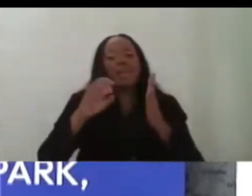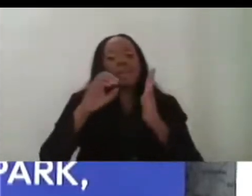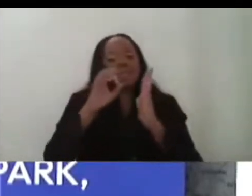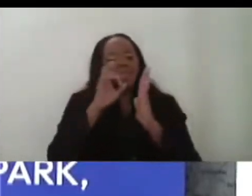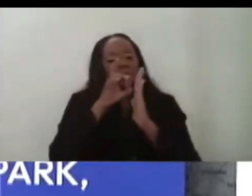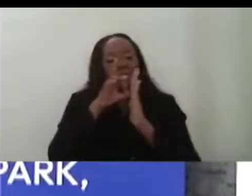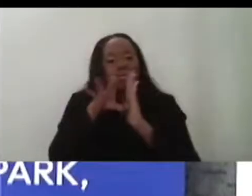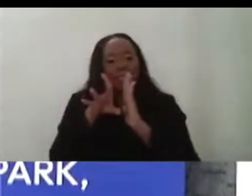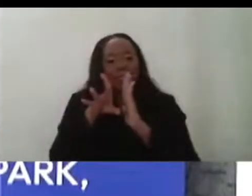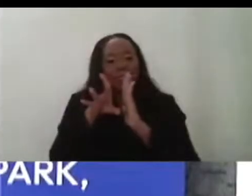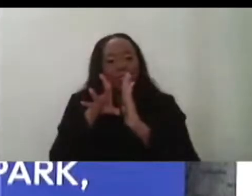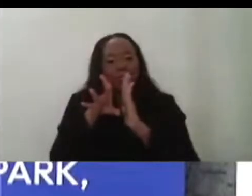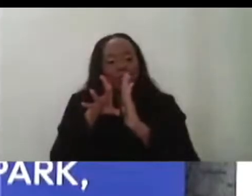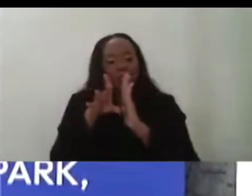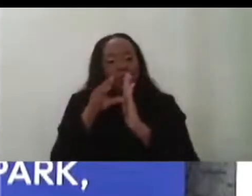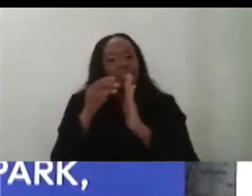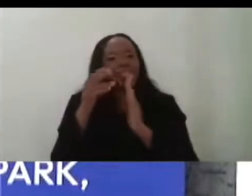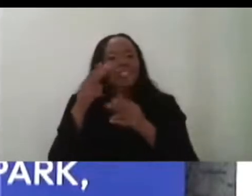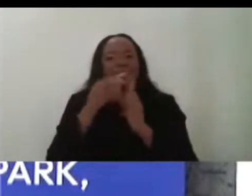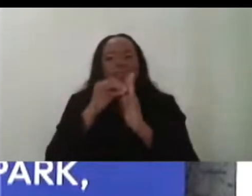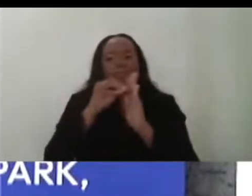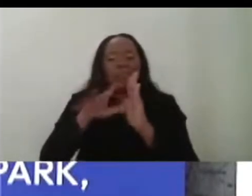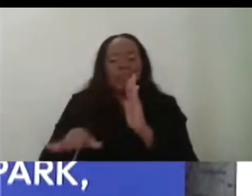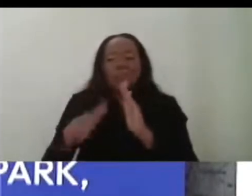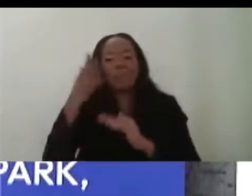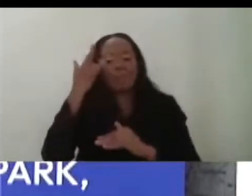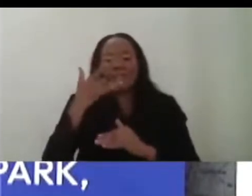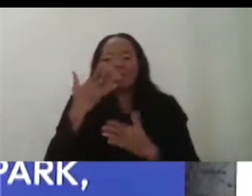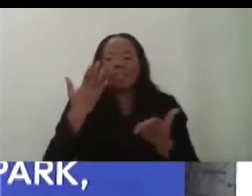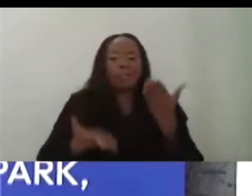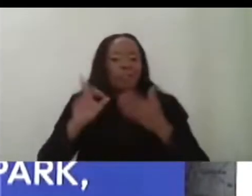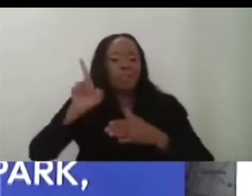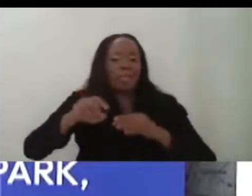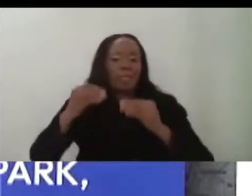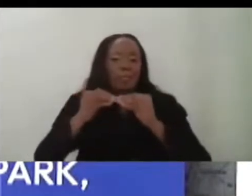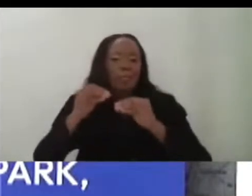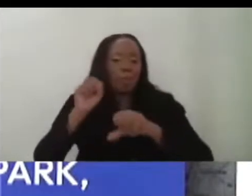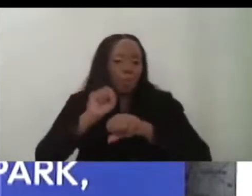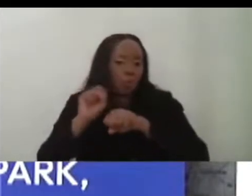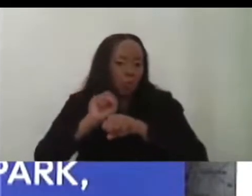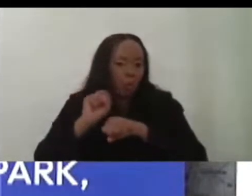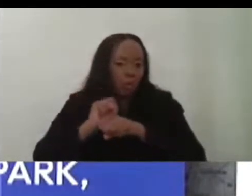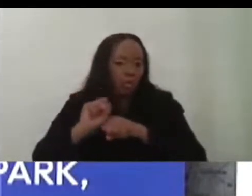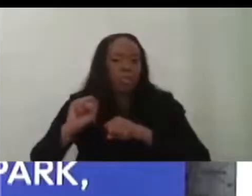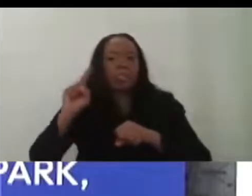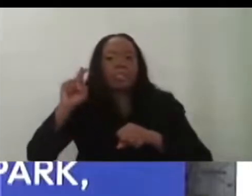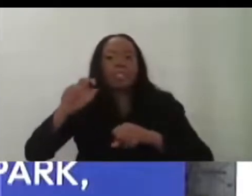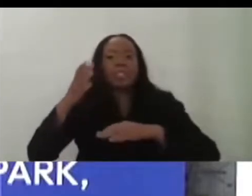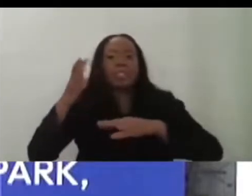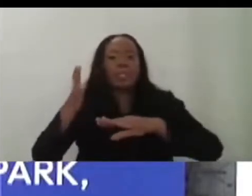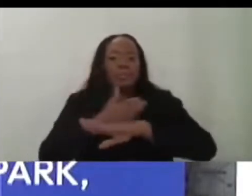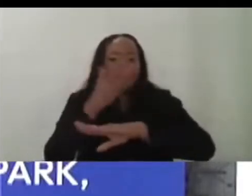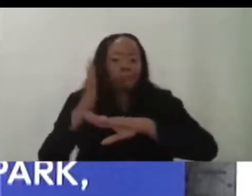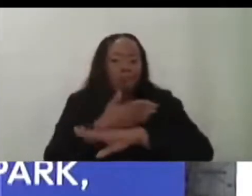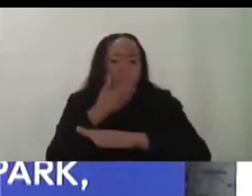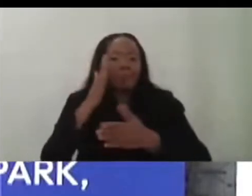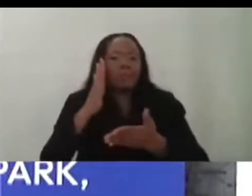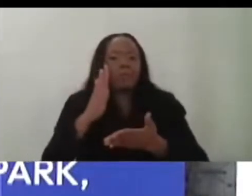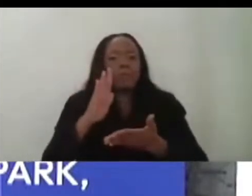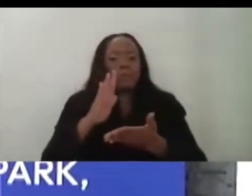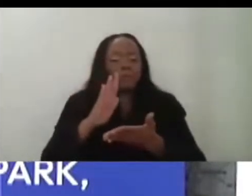need some additional works. This is an ongoing situation. The Ministry